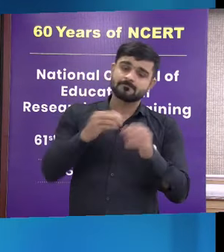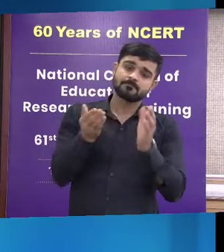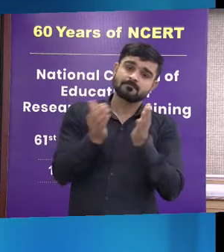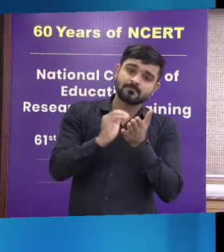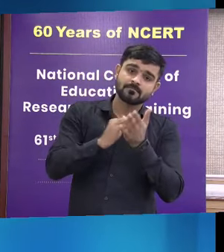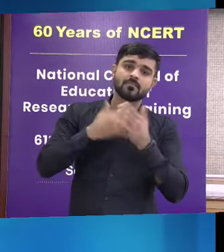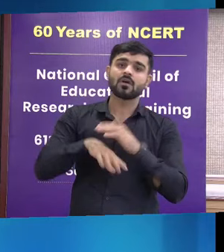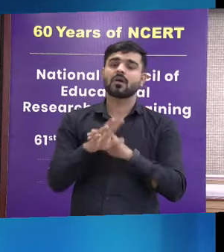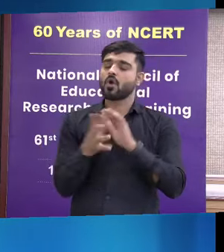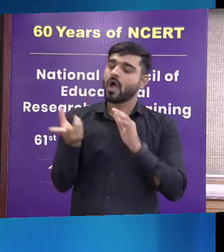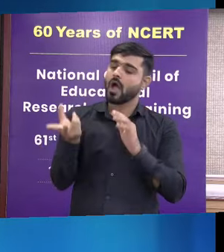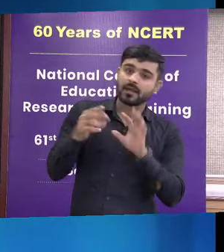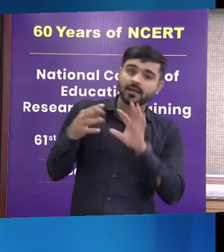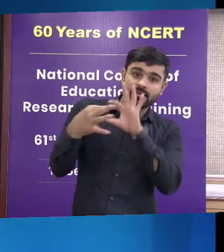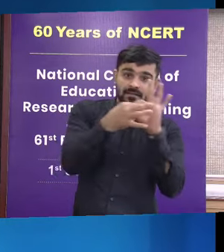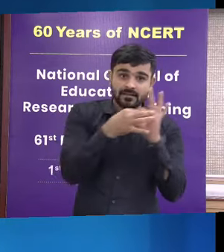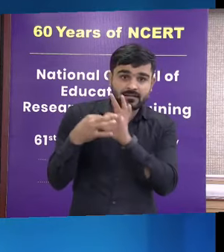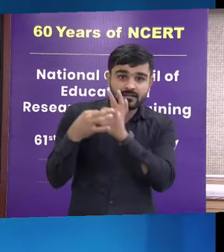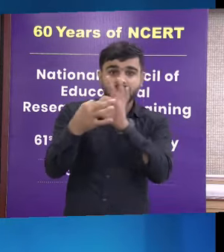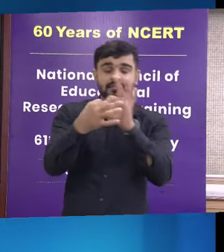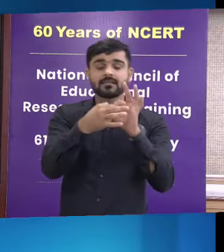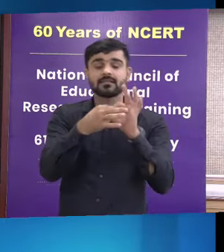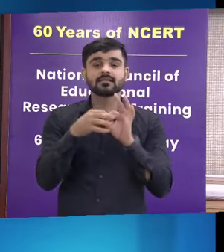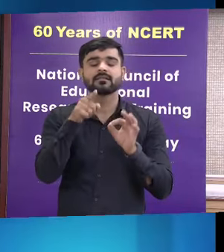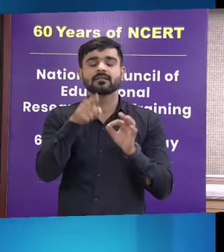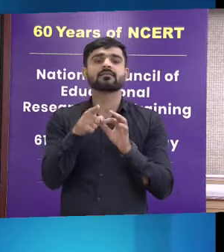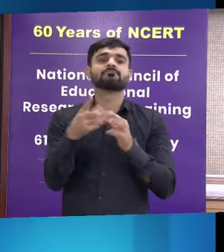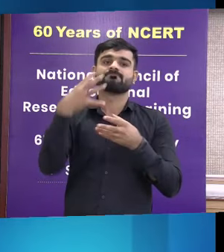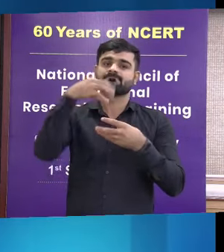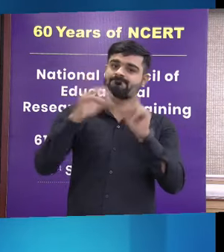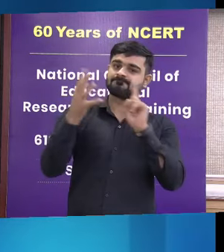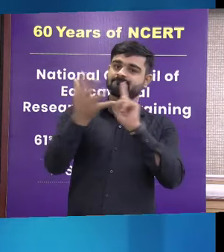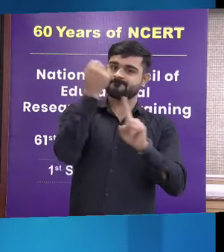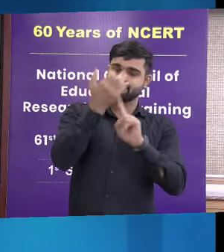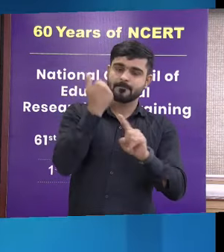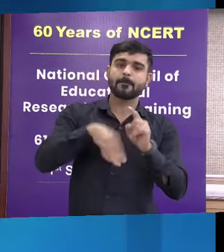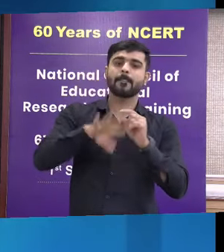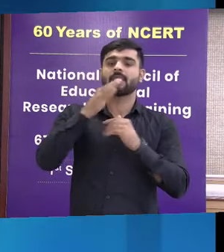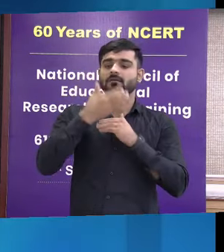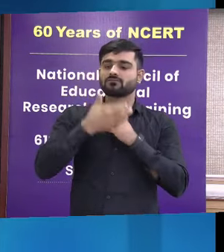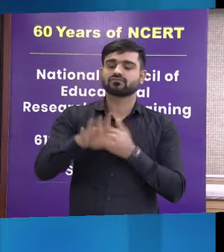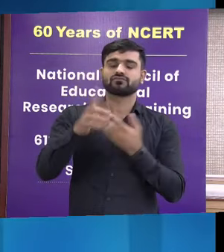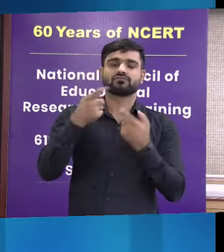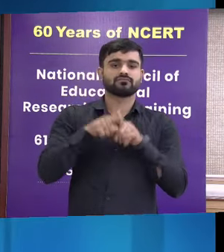and reconnect with the achievement and aspirations.